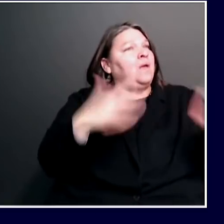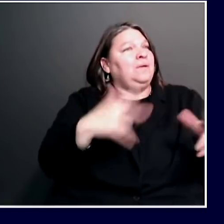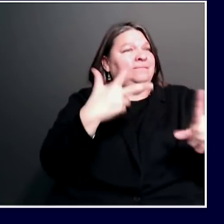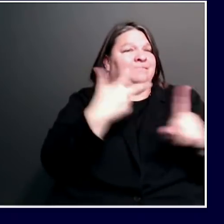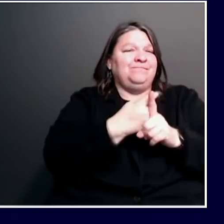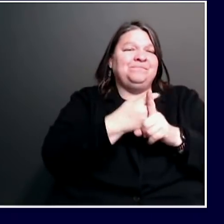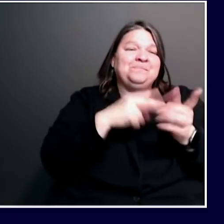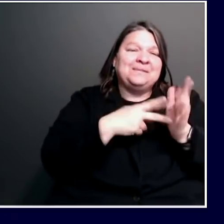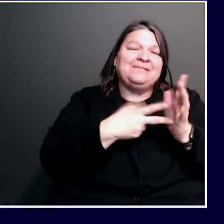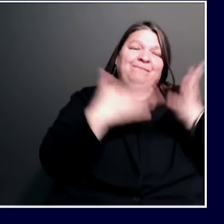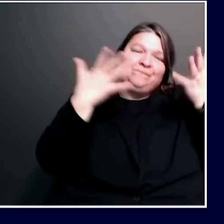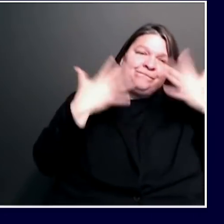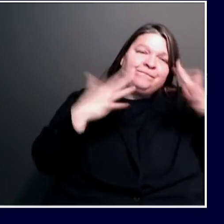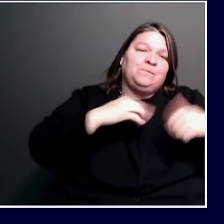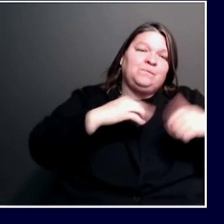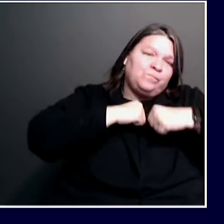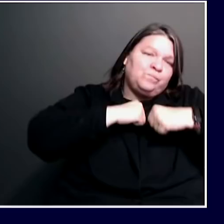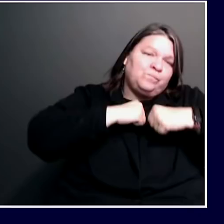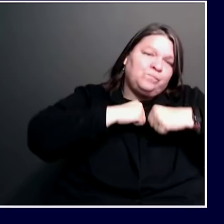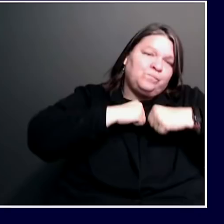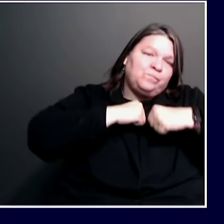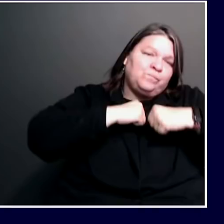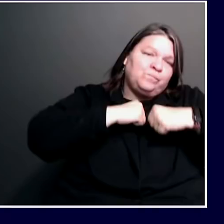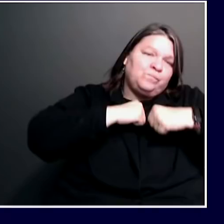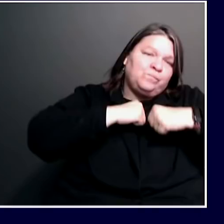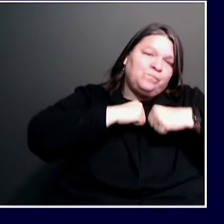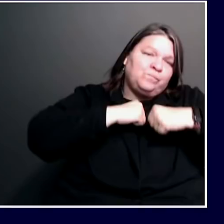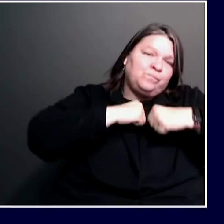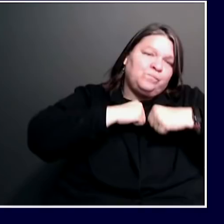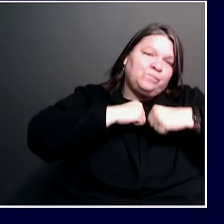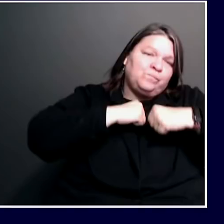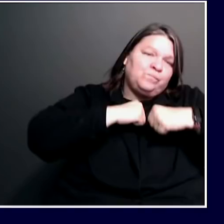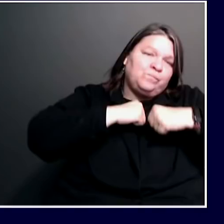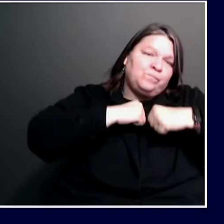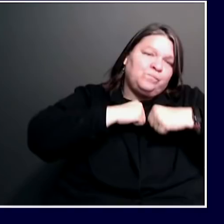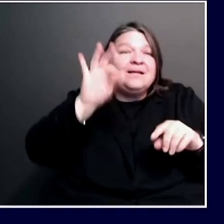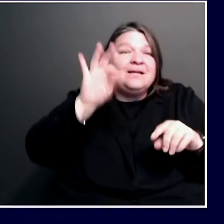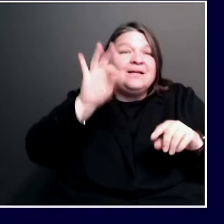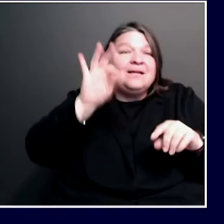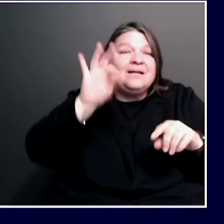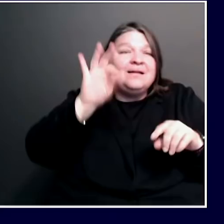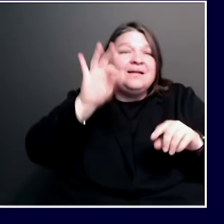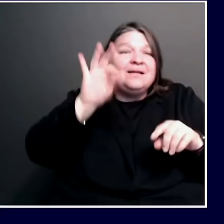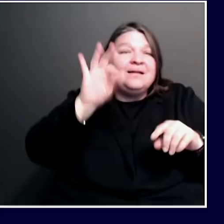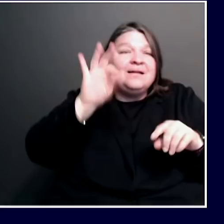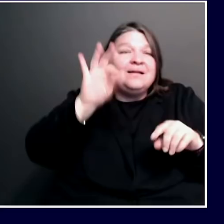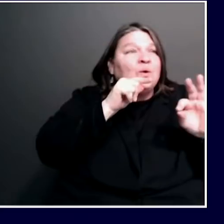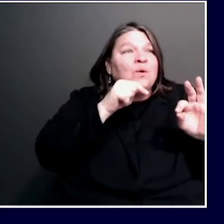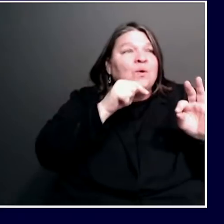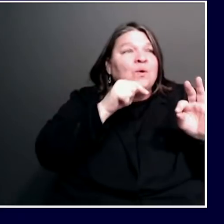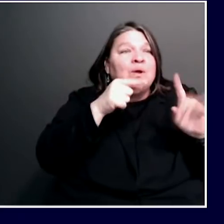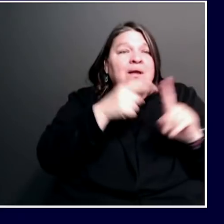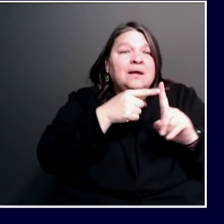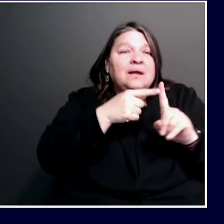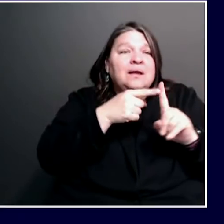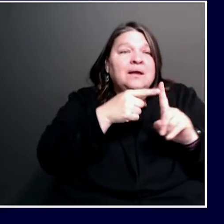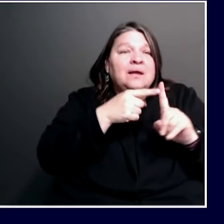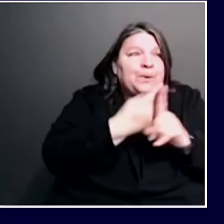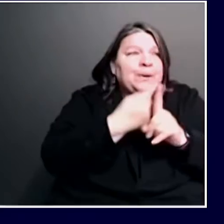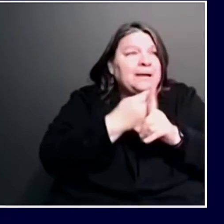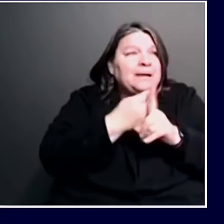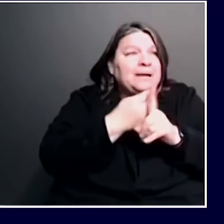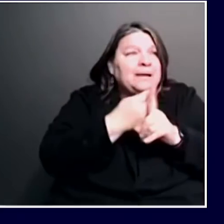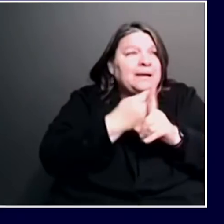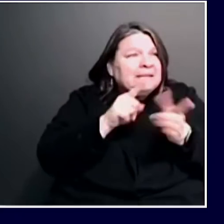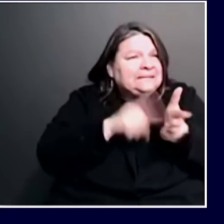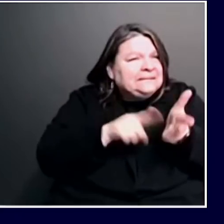try to find out if folks have had their booster or not. It's very difficult. So we don't characterize the data in that manner. What we've found,